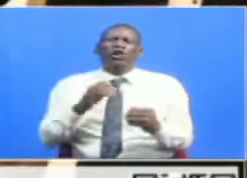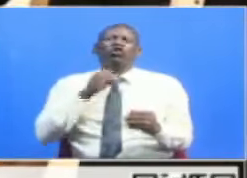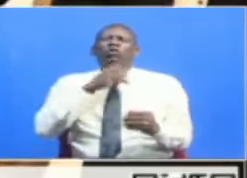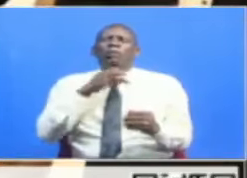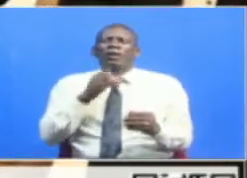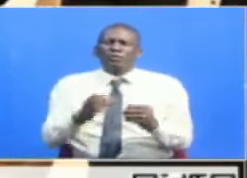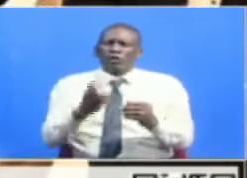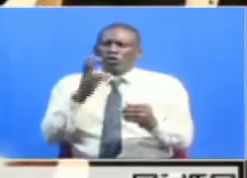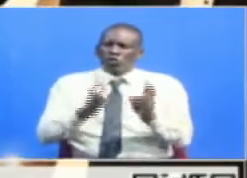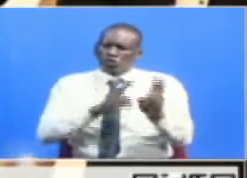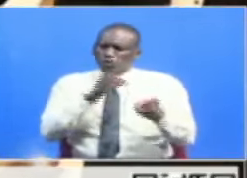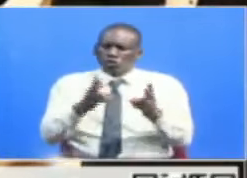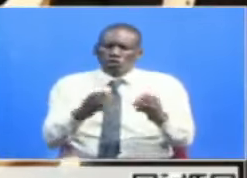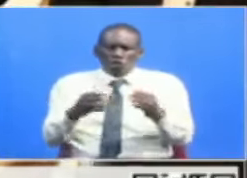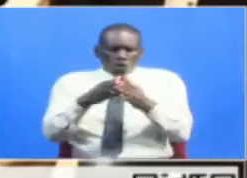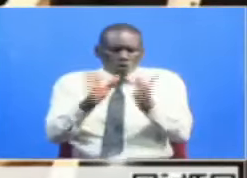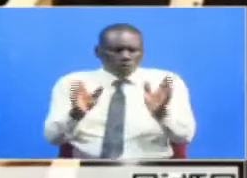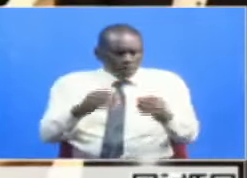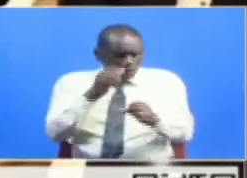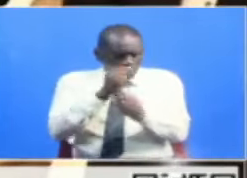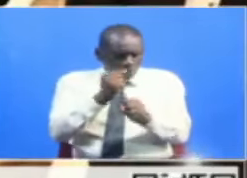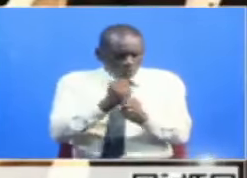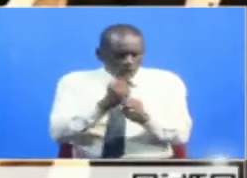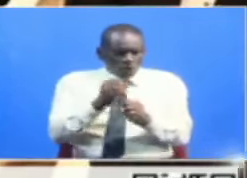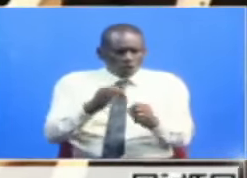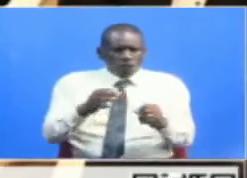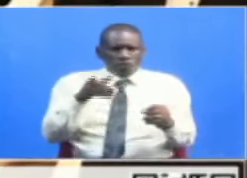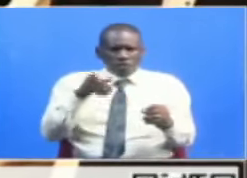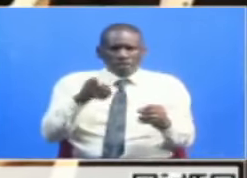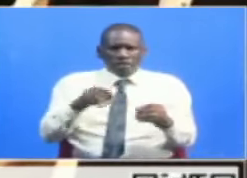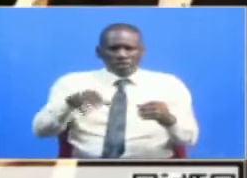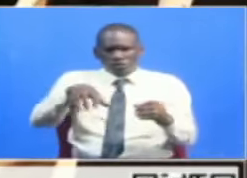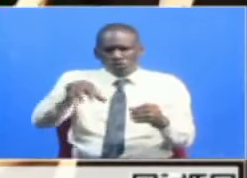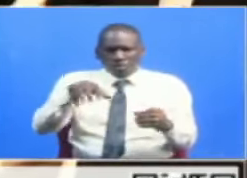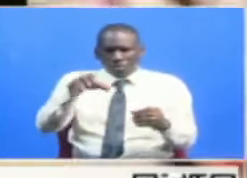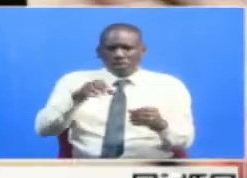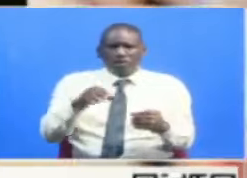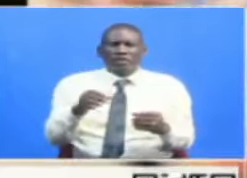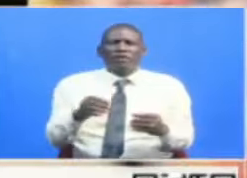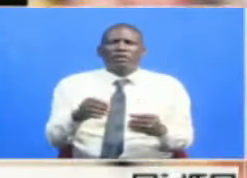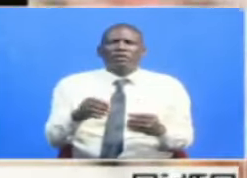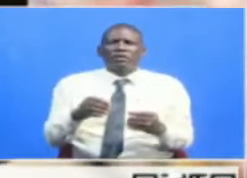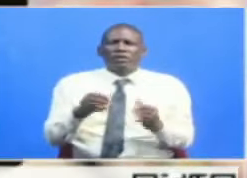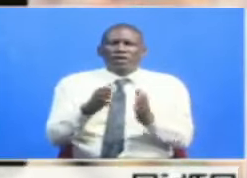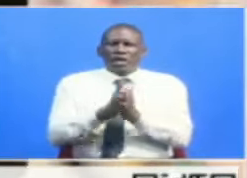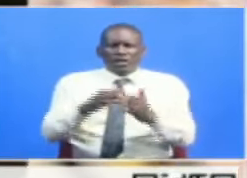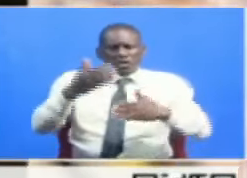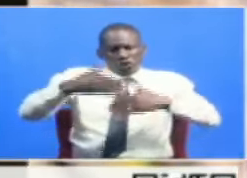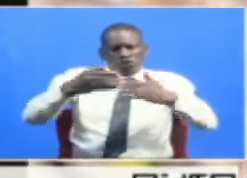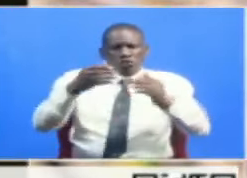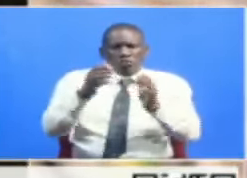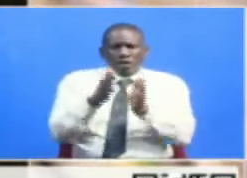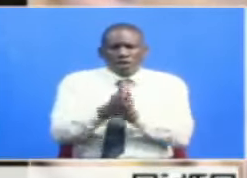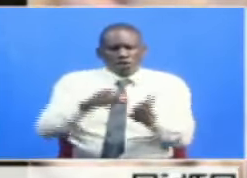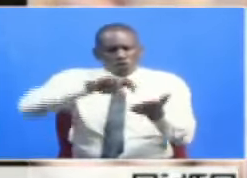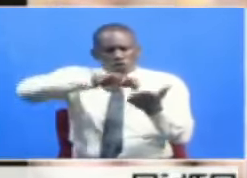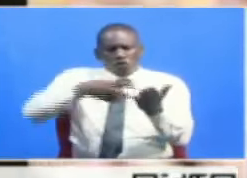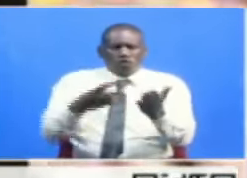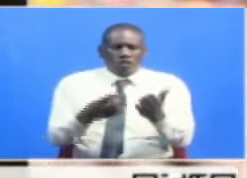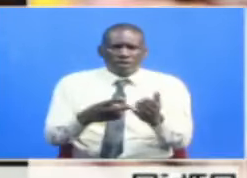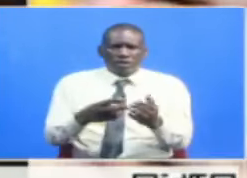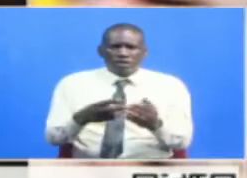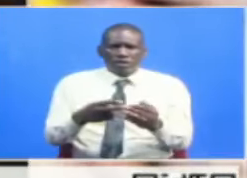opening up the lead to the operations of the Majid Al Futtaim run retailer and its relationship and contractors with